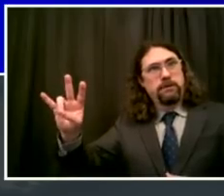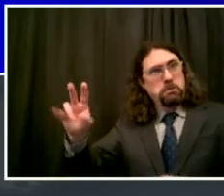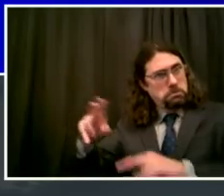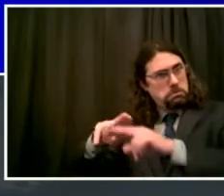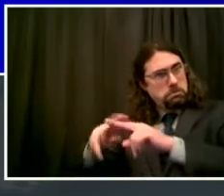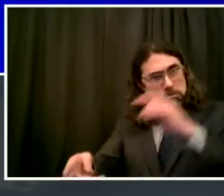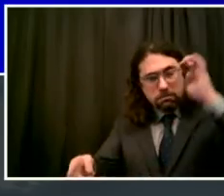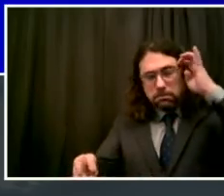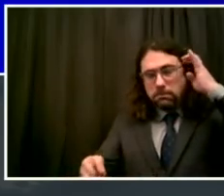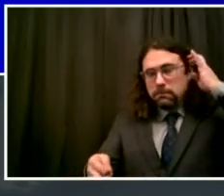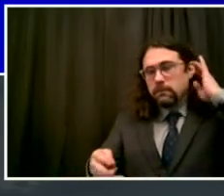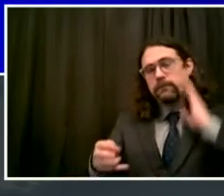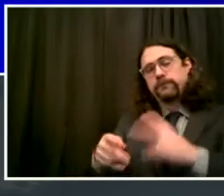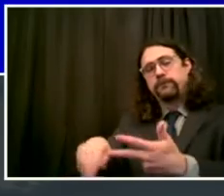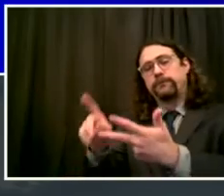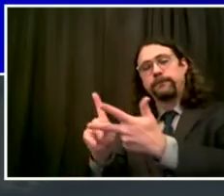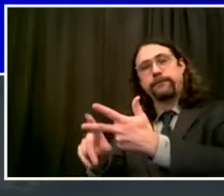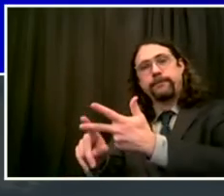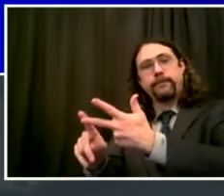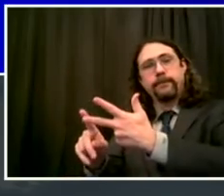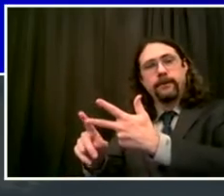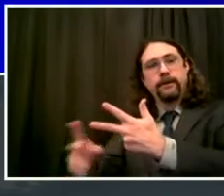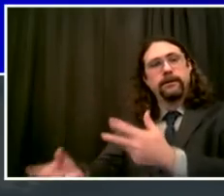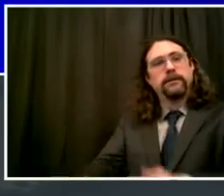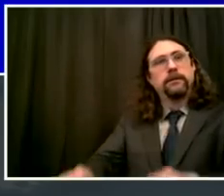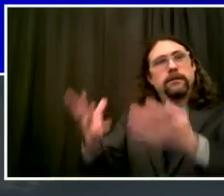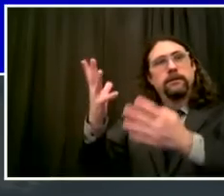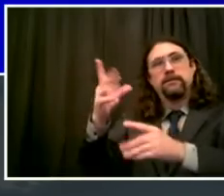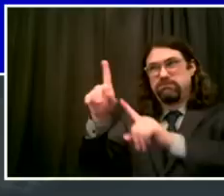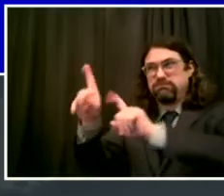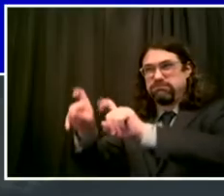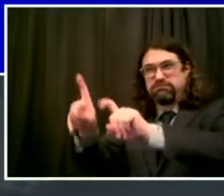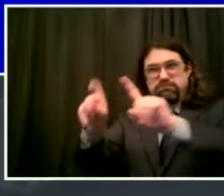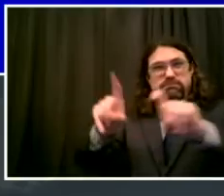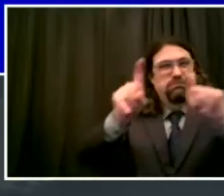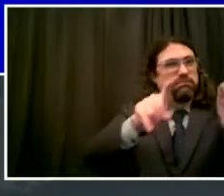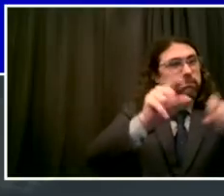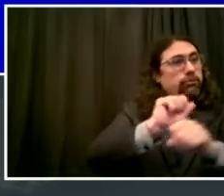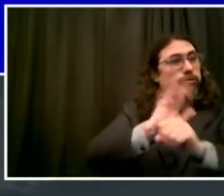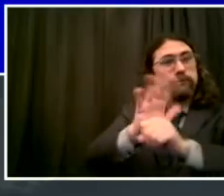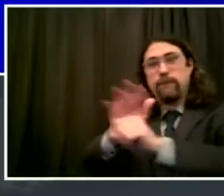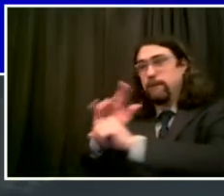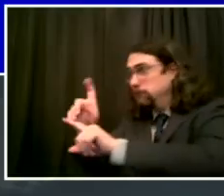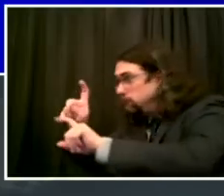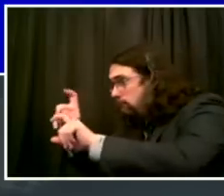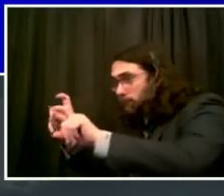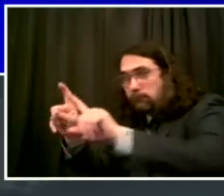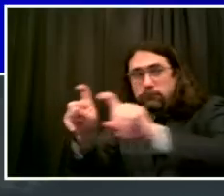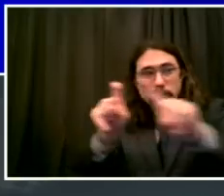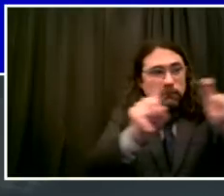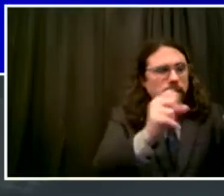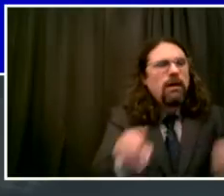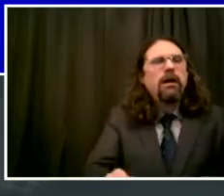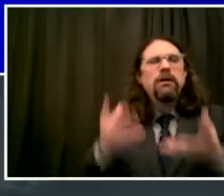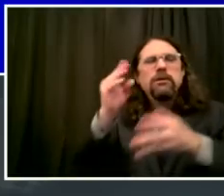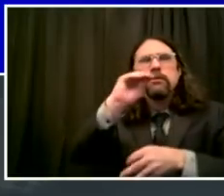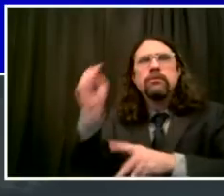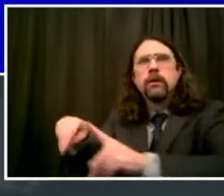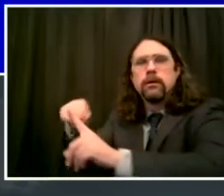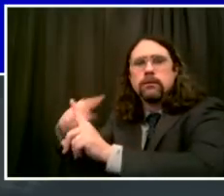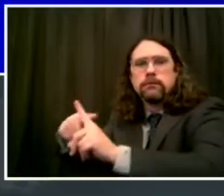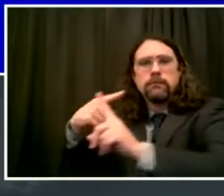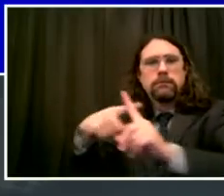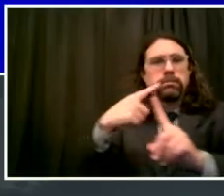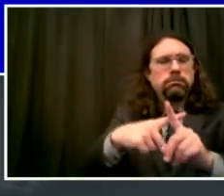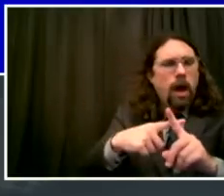down from 17% to 13%. So this is exactly the kind of day we want to see. Now let's see if we can stretch a number of